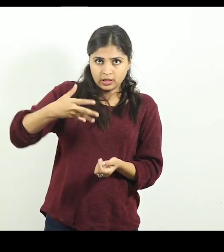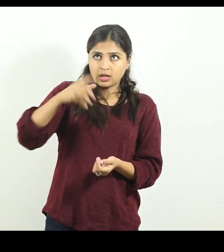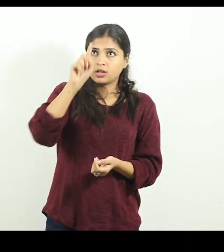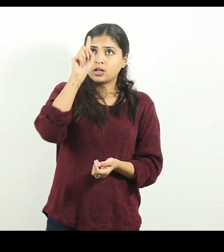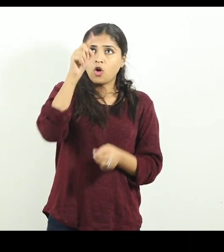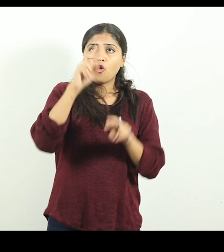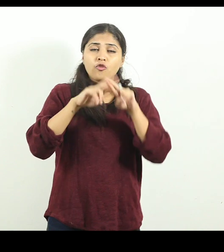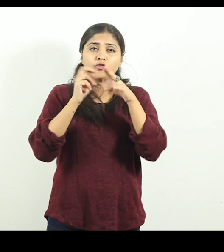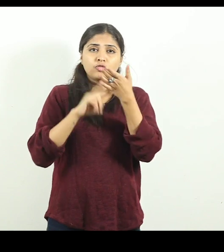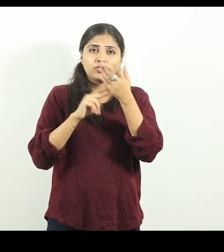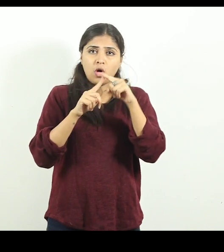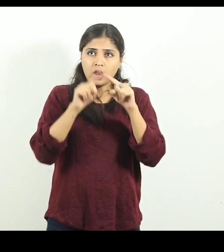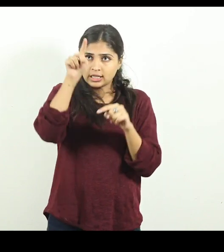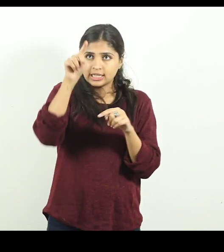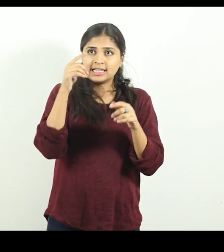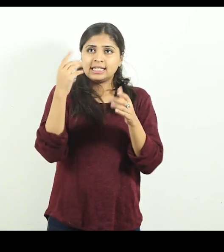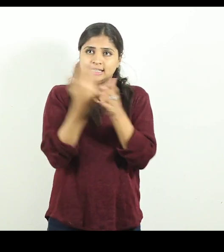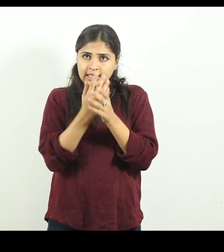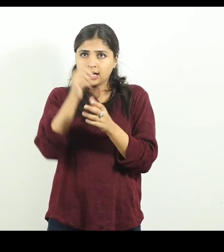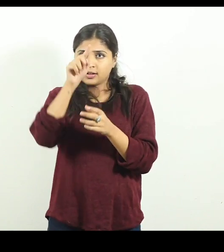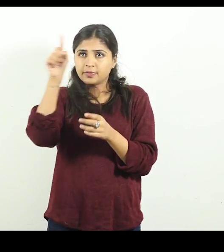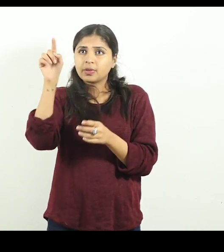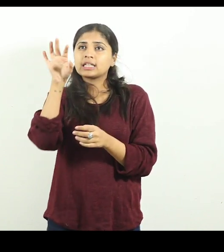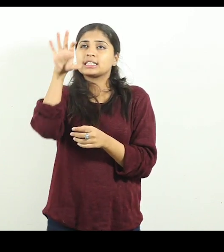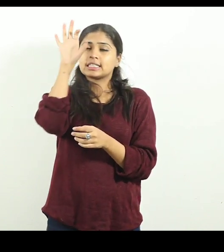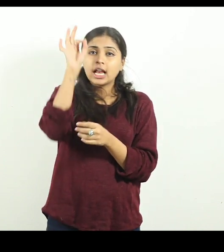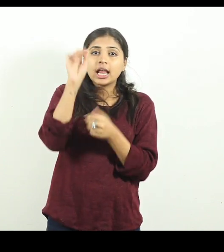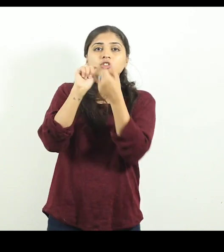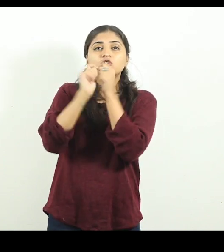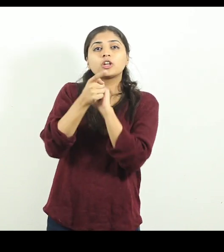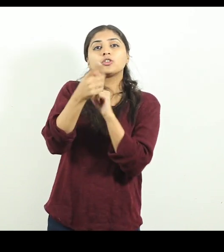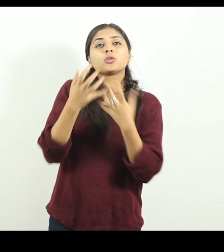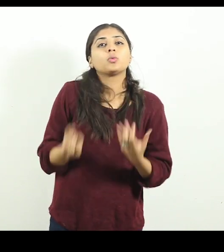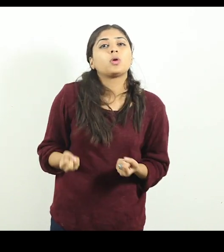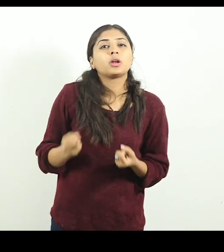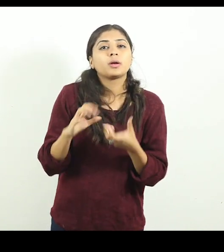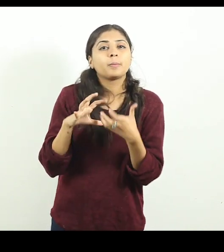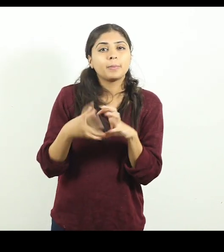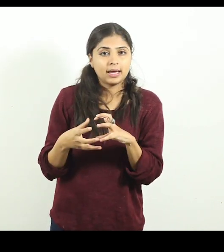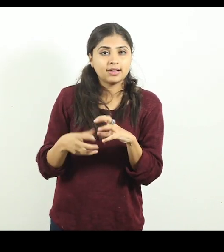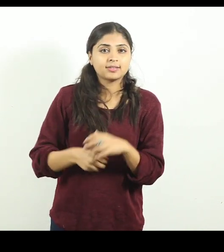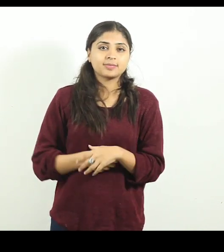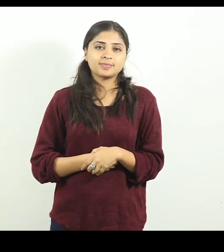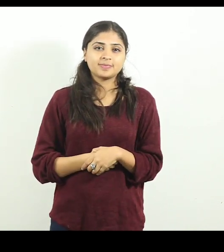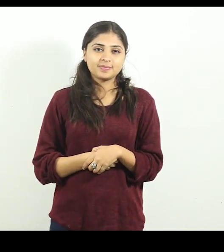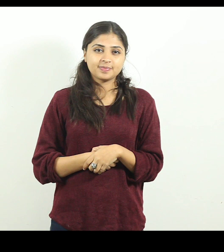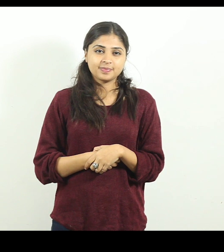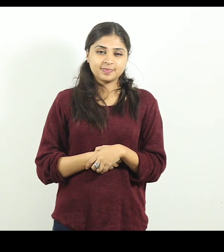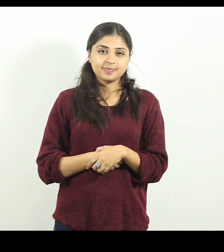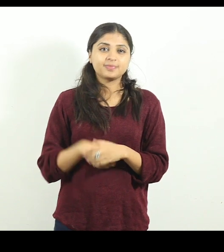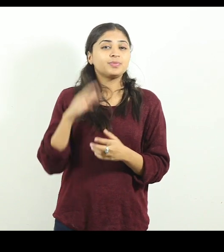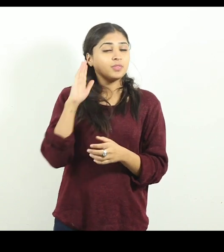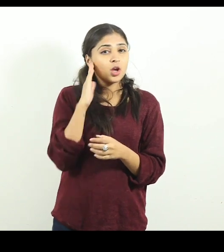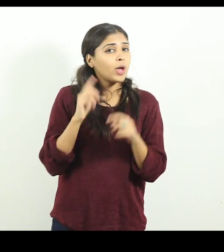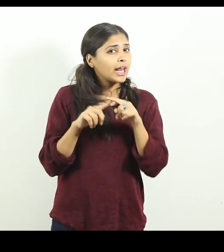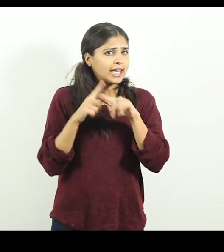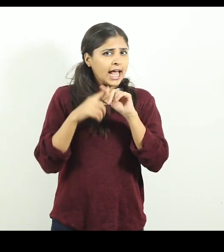Click on the drop-down arrow of font style and font size and select the changes you would like to